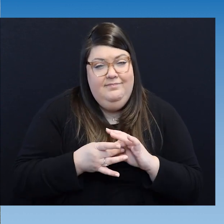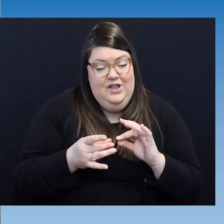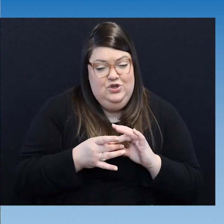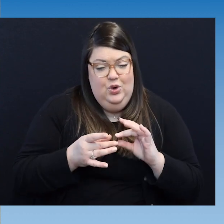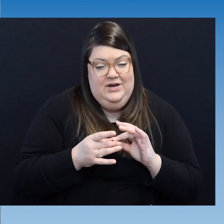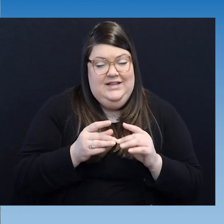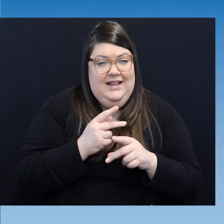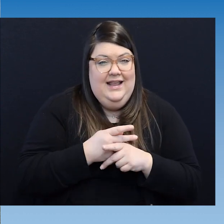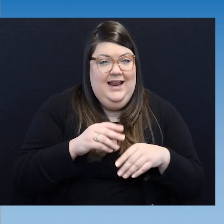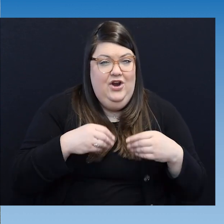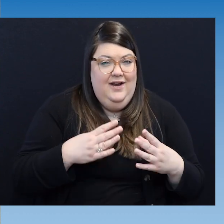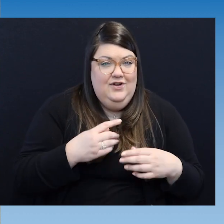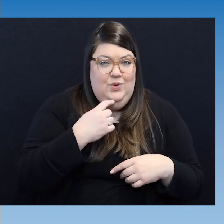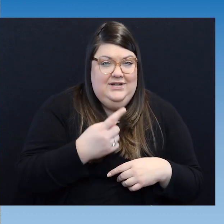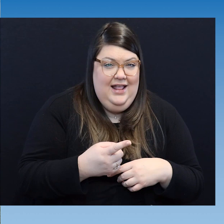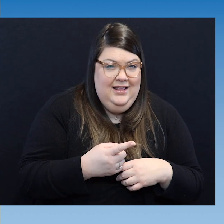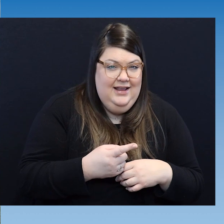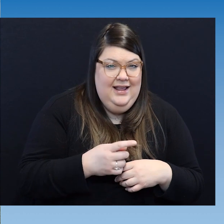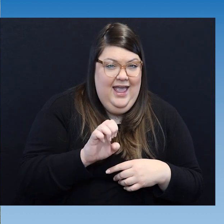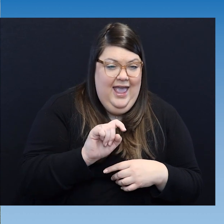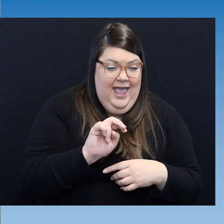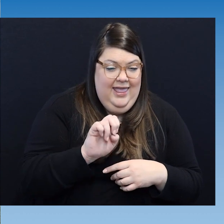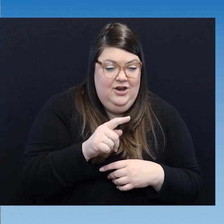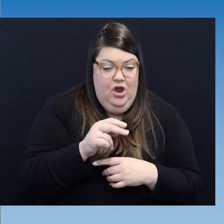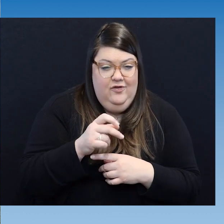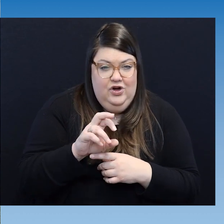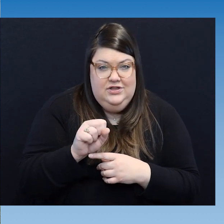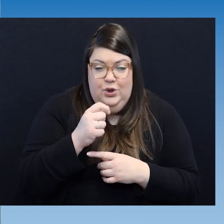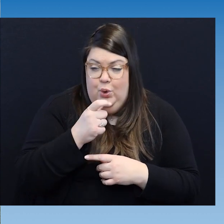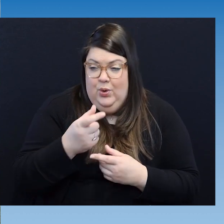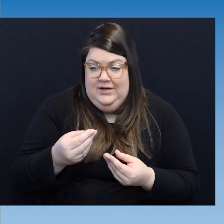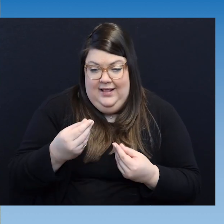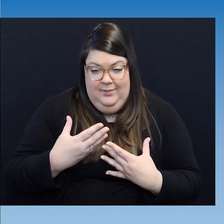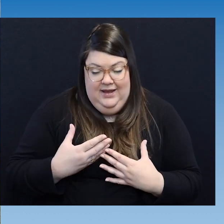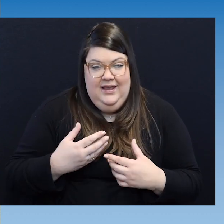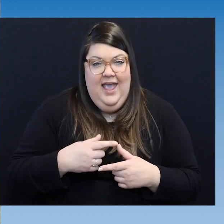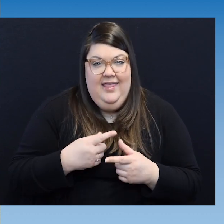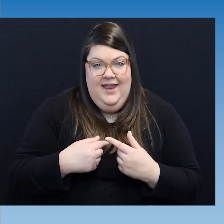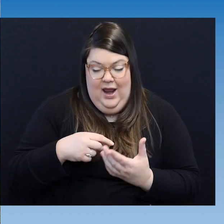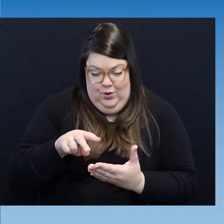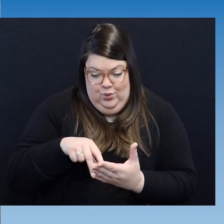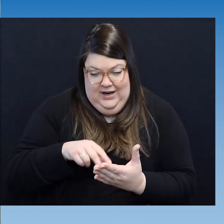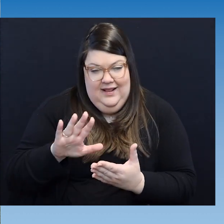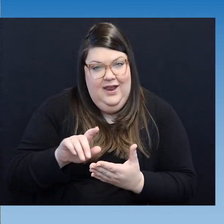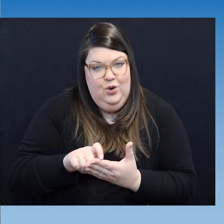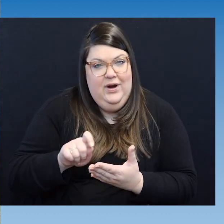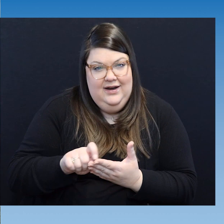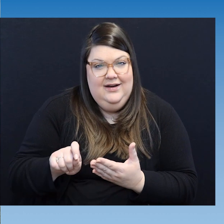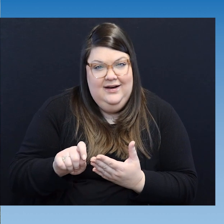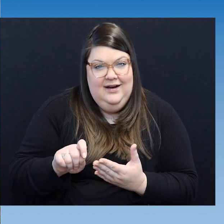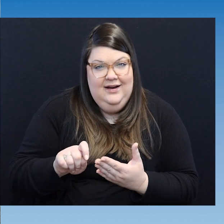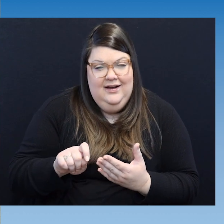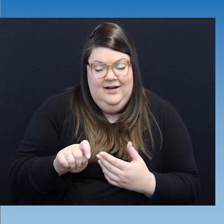the ethnographers, that the ethnographers were then telling me, and then which I went on to read in their written ethnographies, are